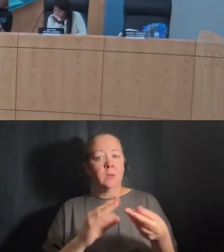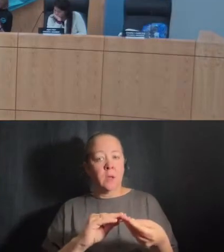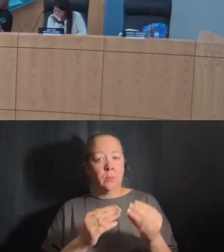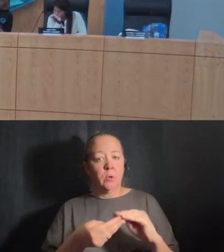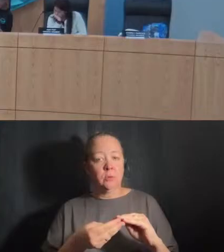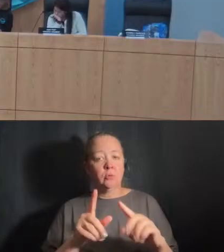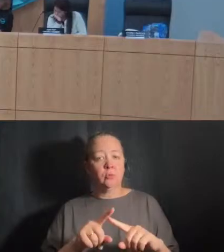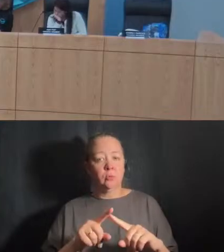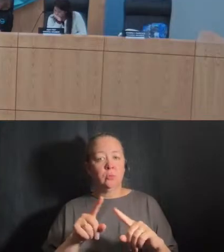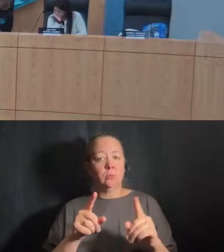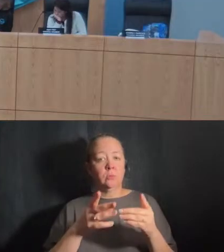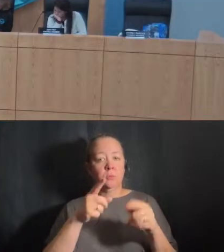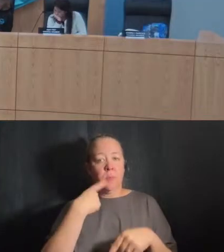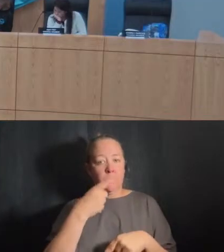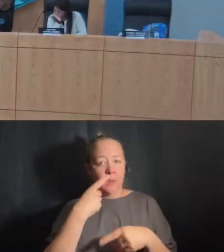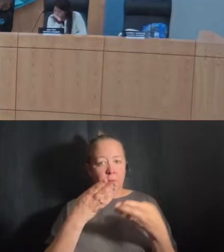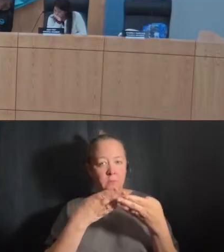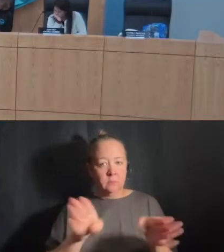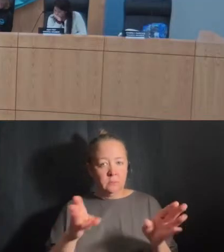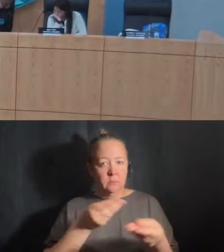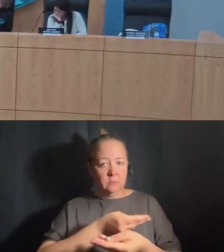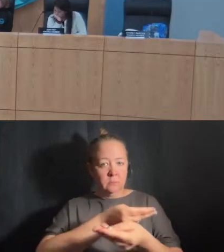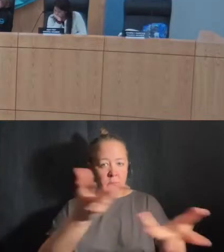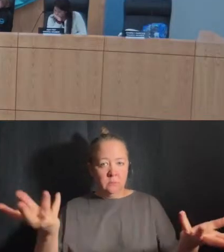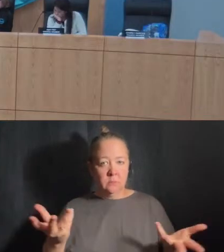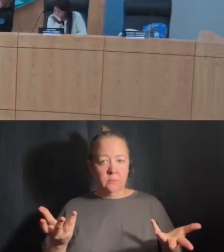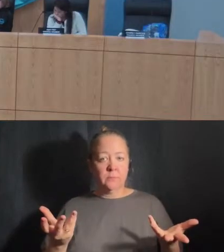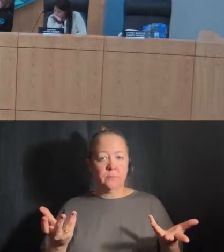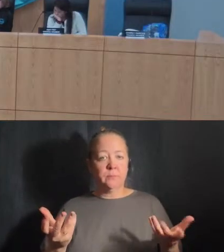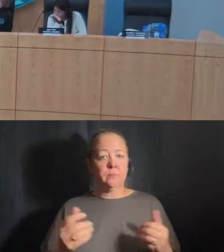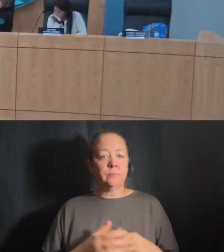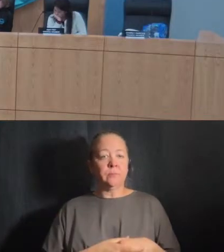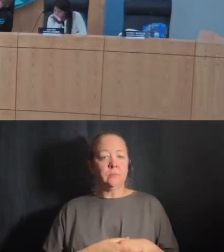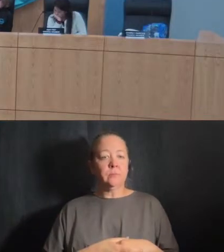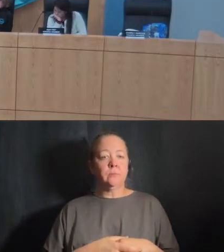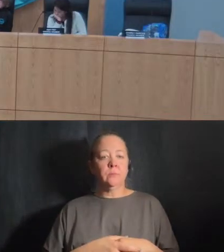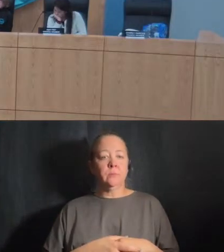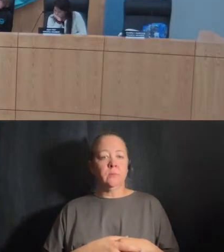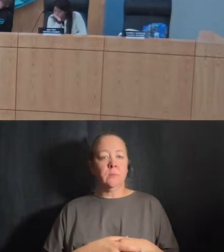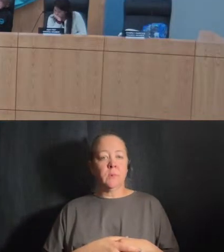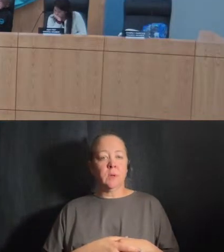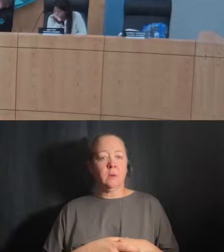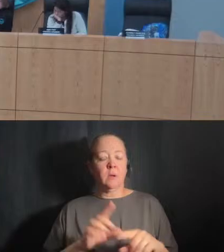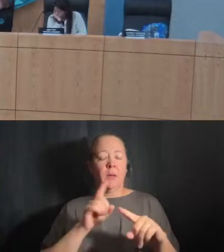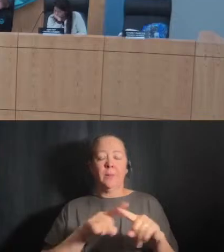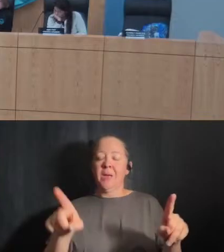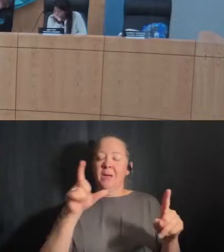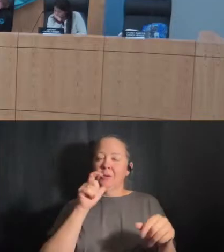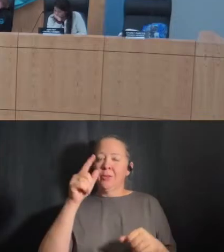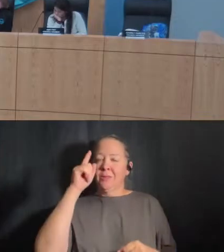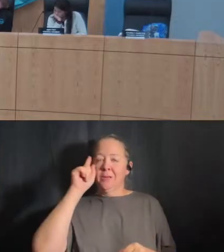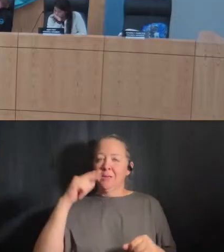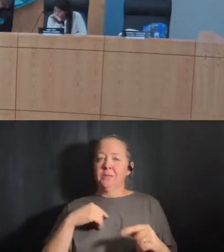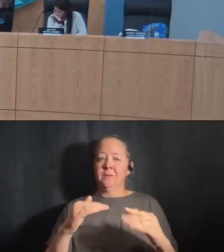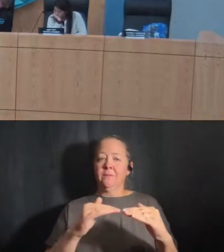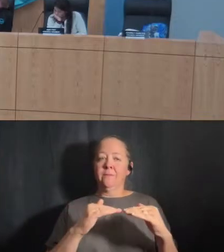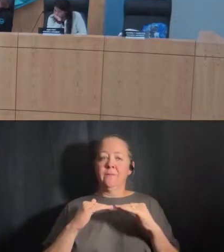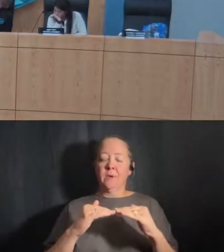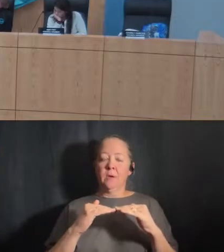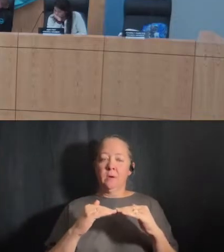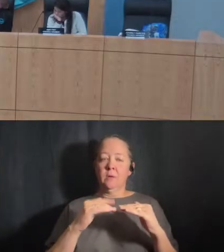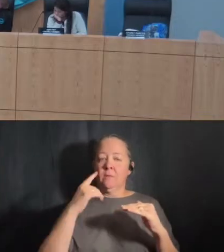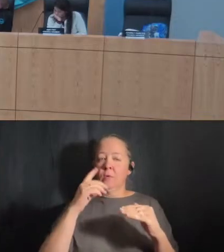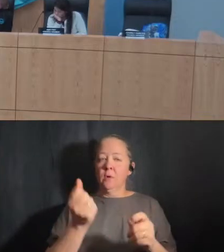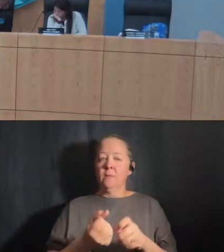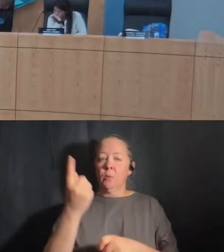saying. Right, we can provide those numbers to the public, but I think it's unfair to all the people who came here tonight